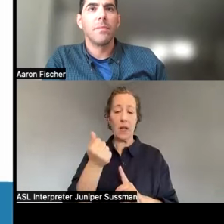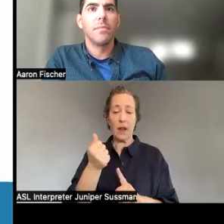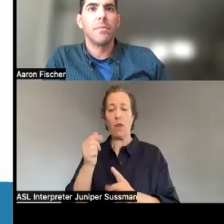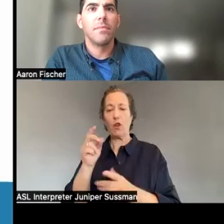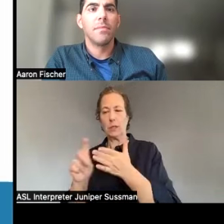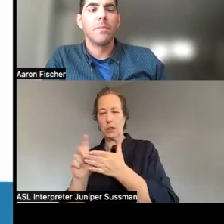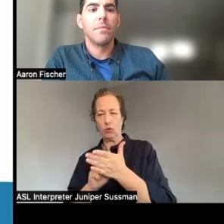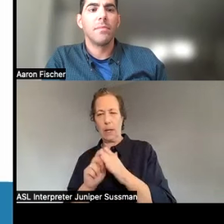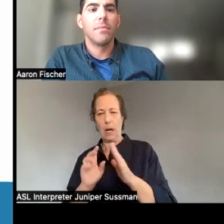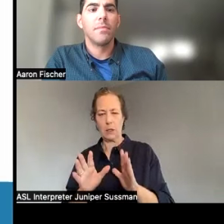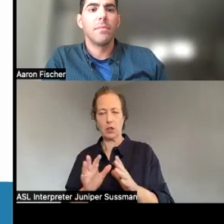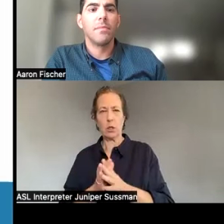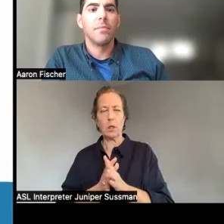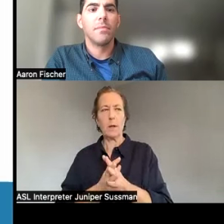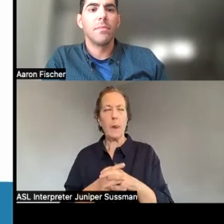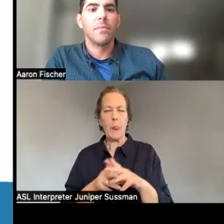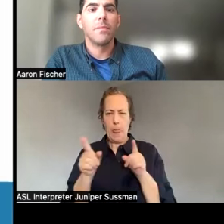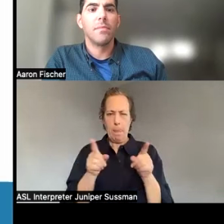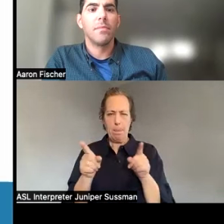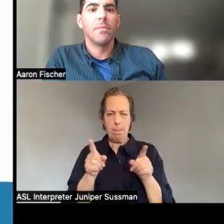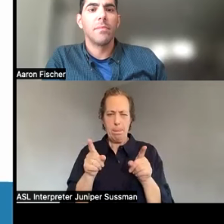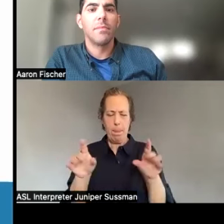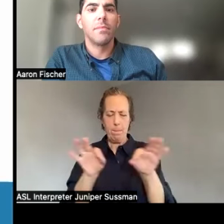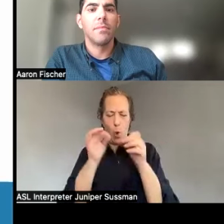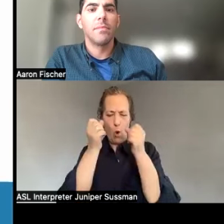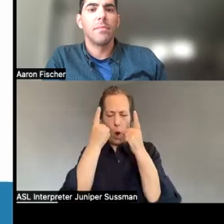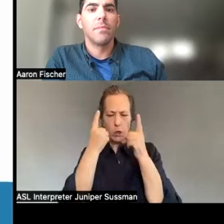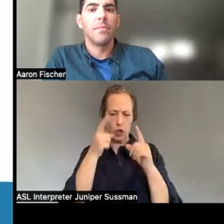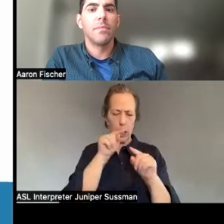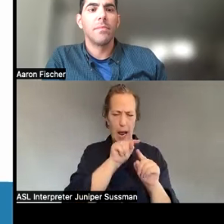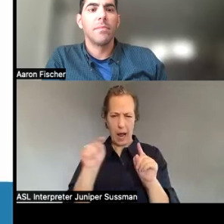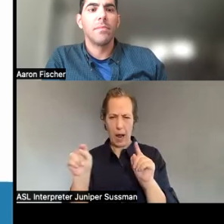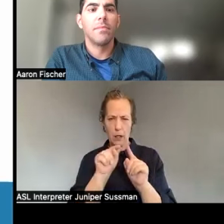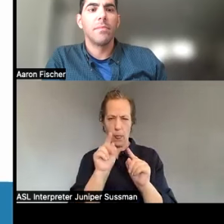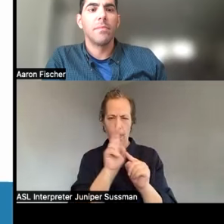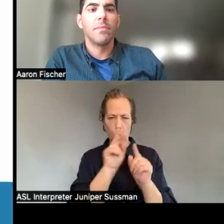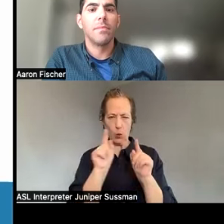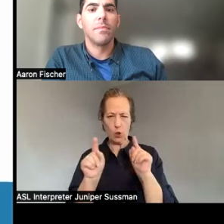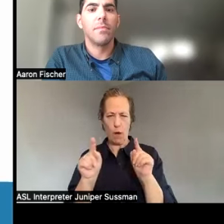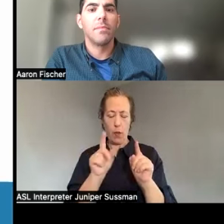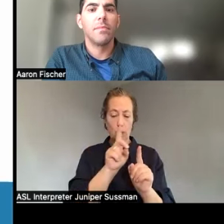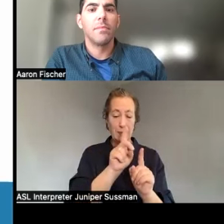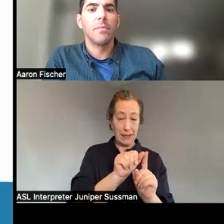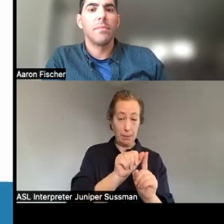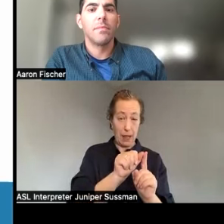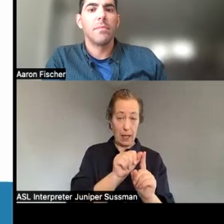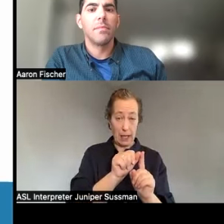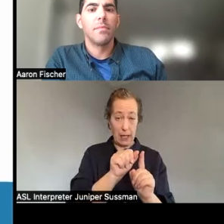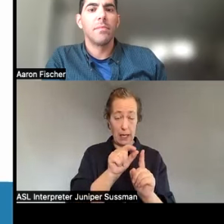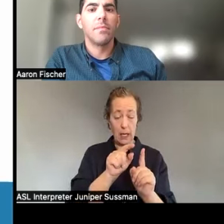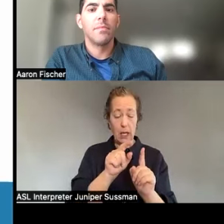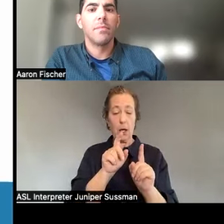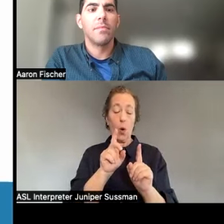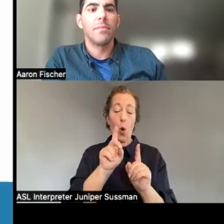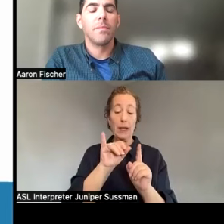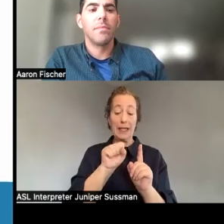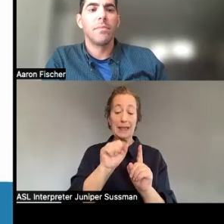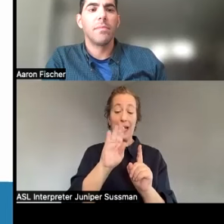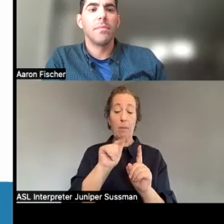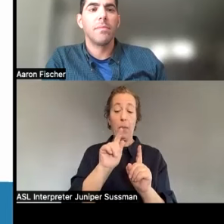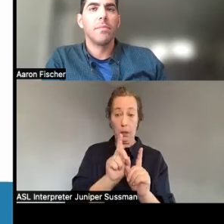It's important to understand the different uses of the term disability and how the word disability or disabled can be